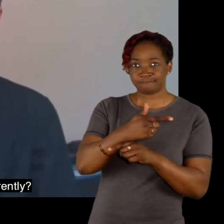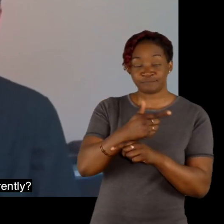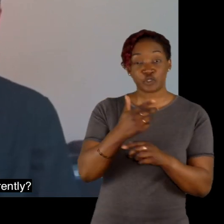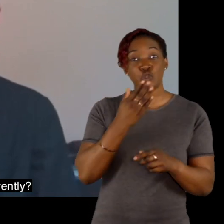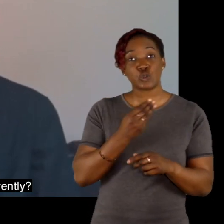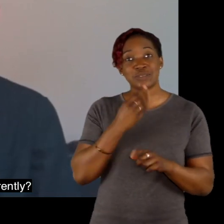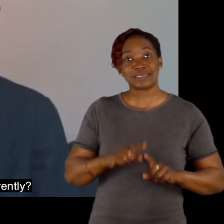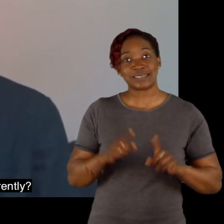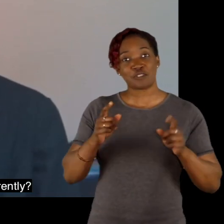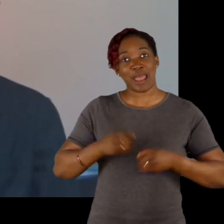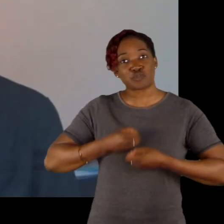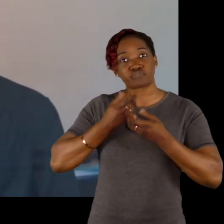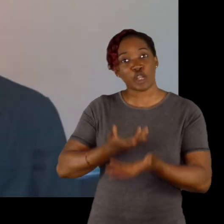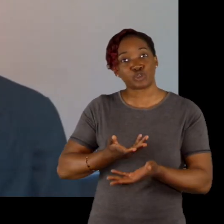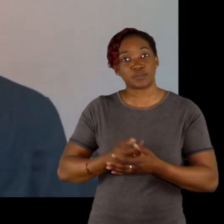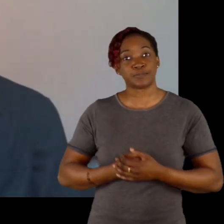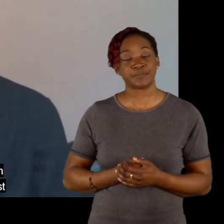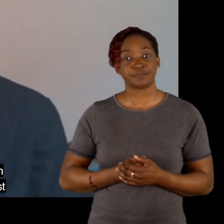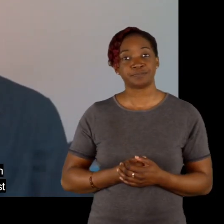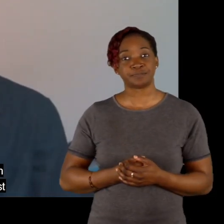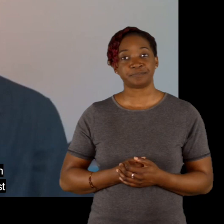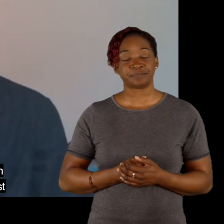German expressionism. Apparently, that's cool.